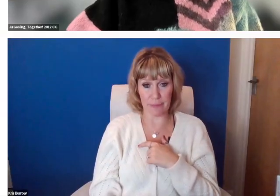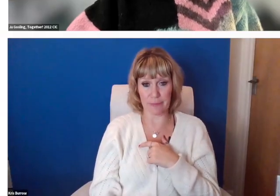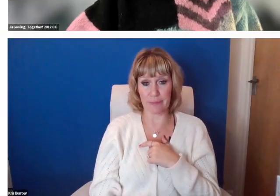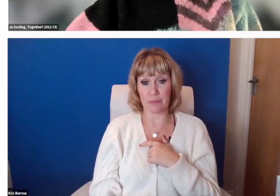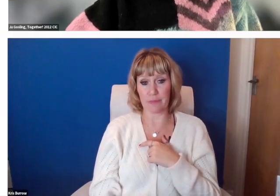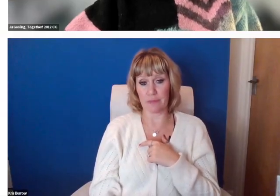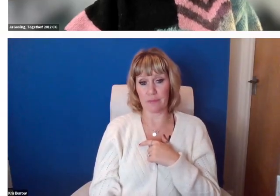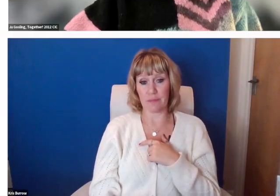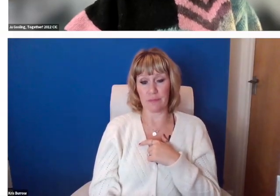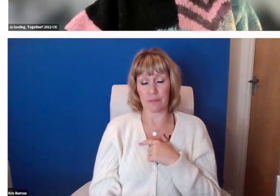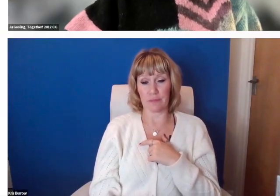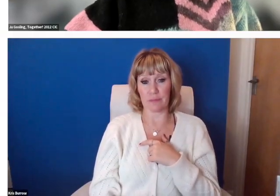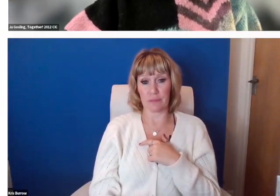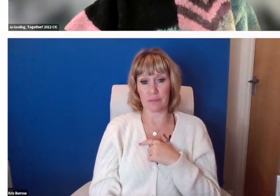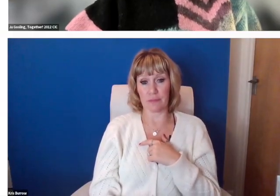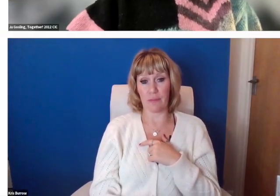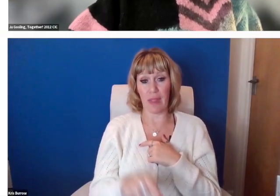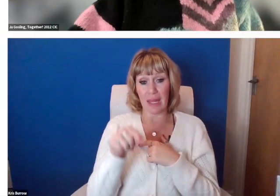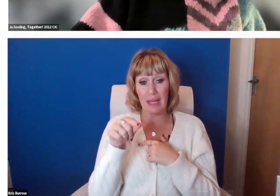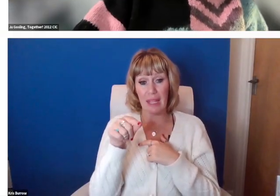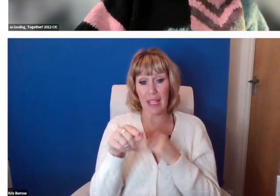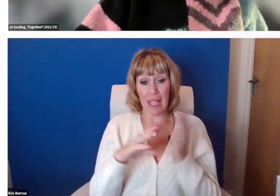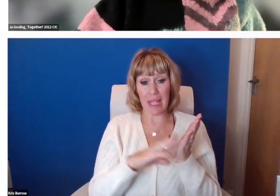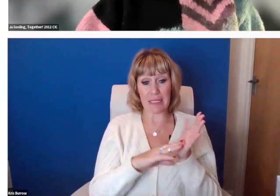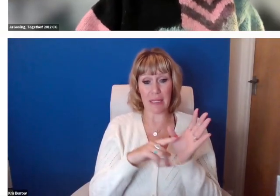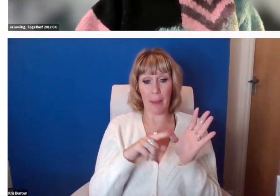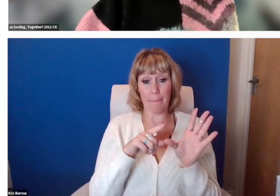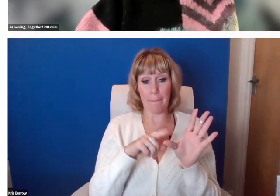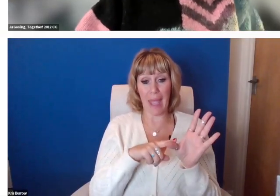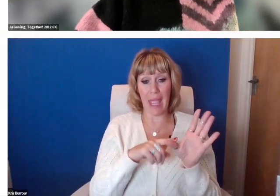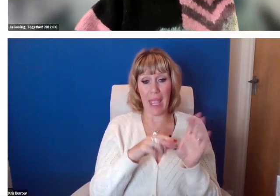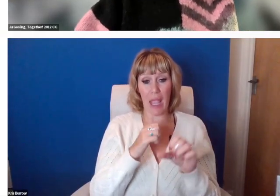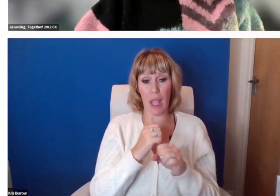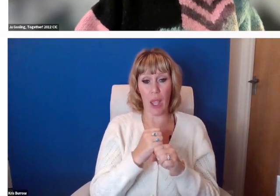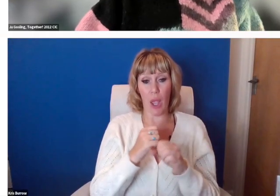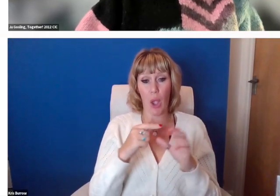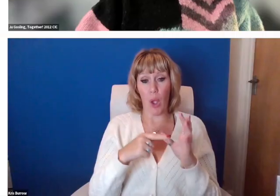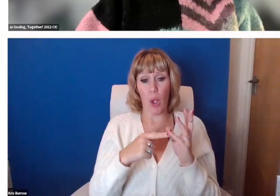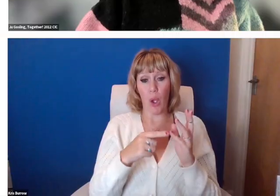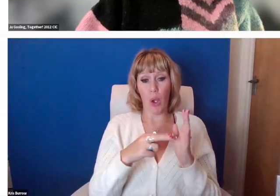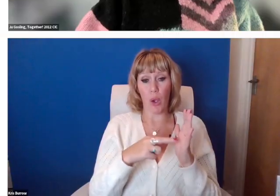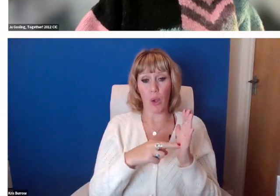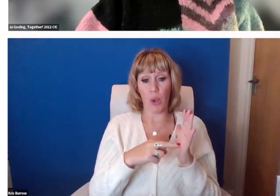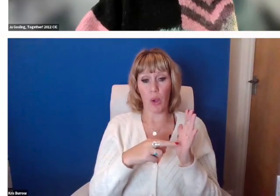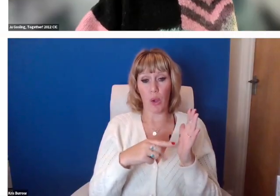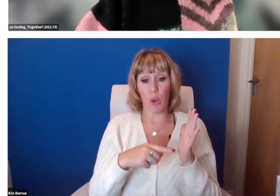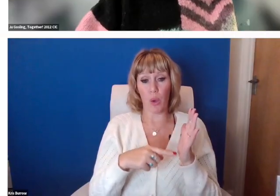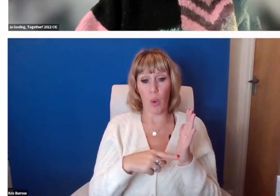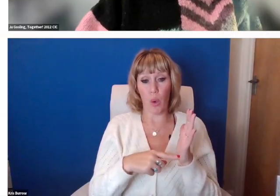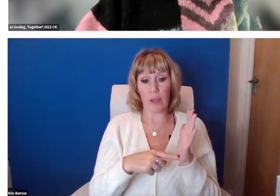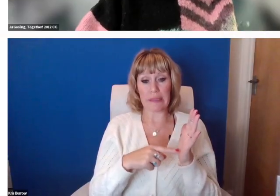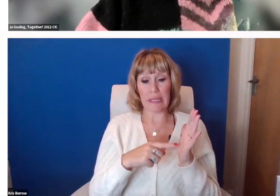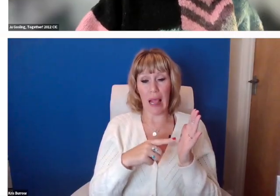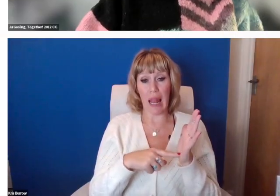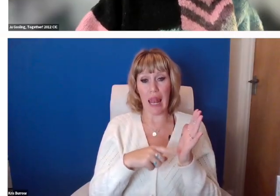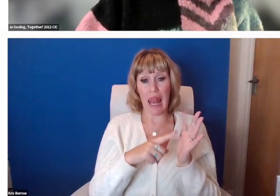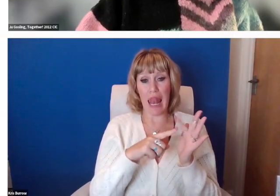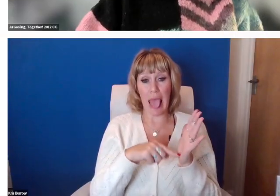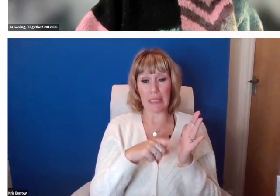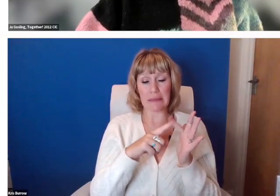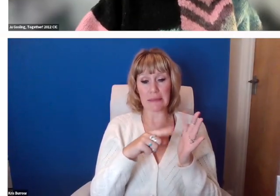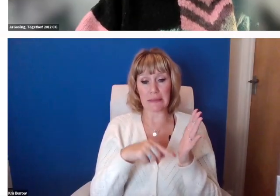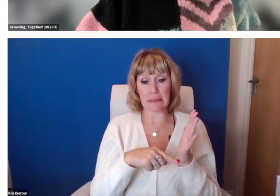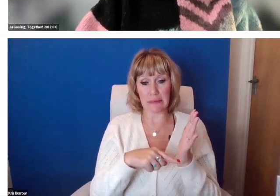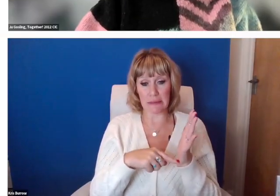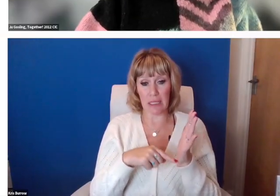And here is May Gauntlet, which perhaps looks quite similar, but in fact